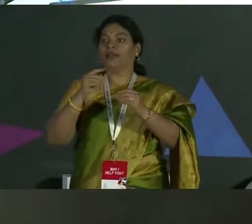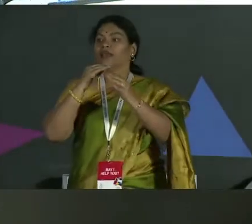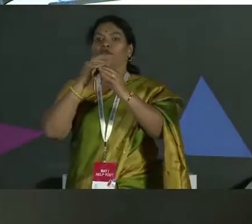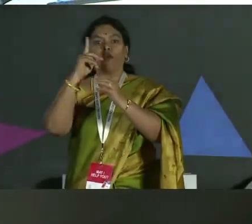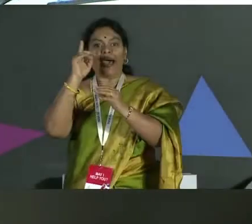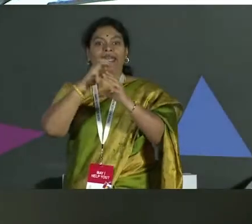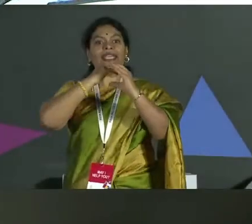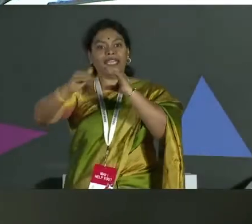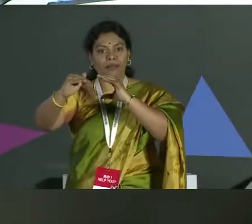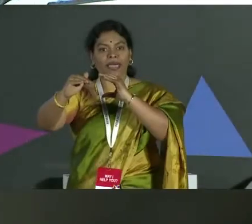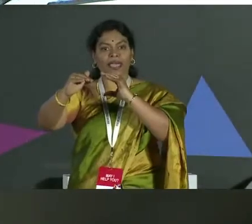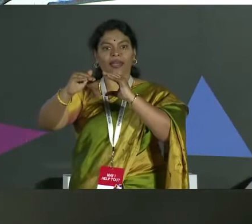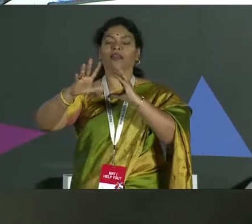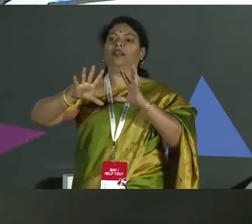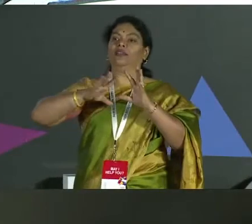said yes.